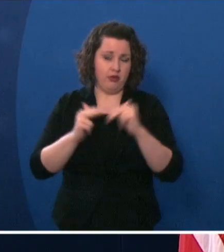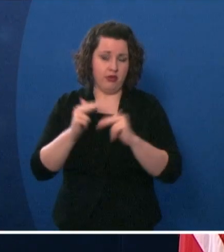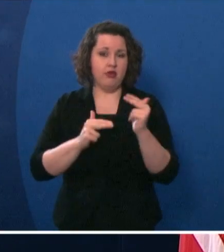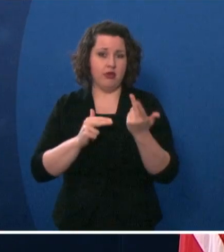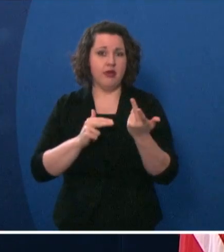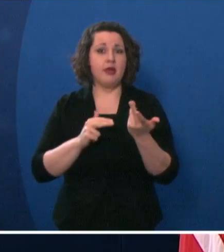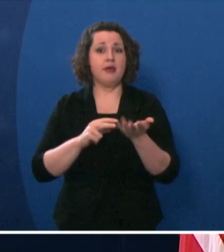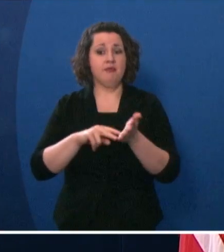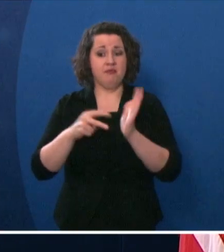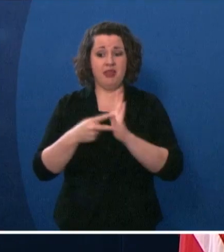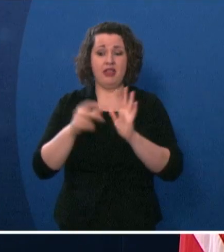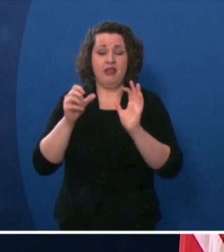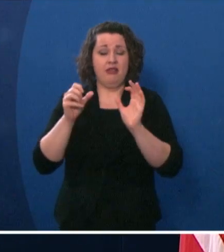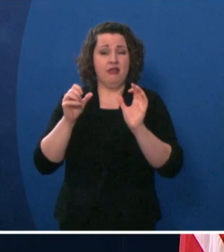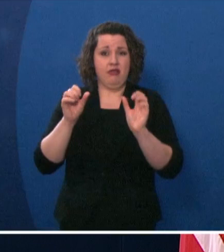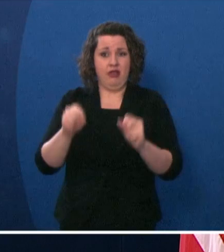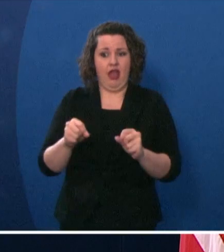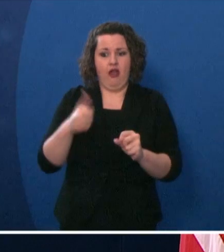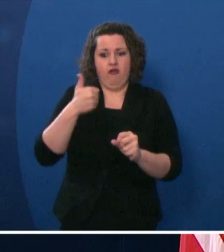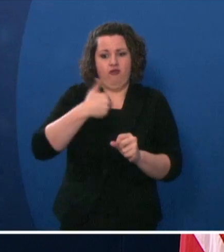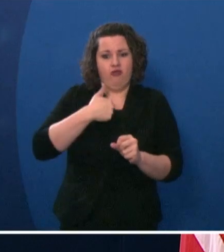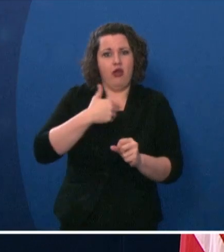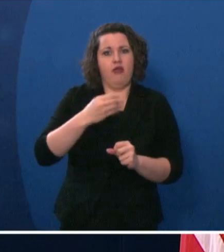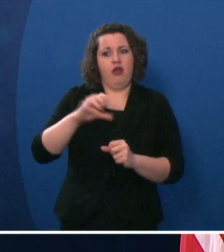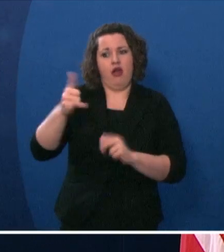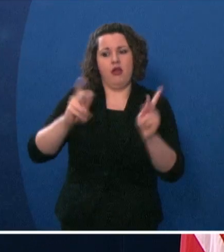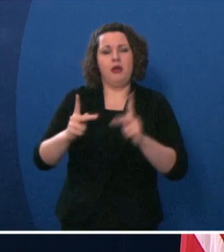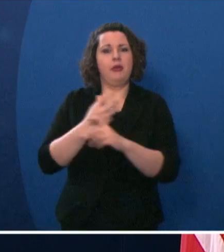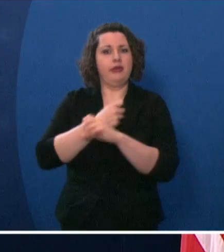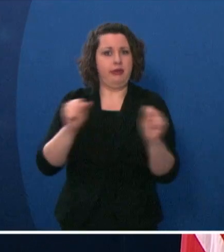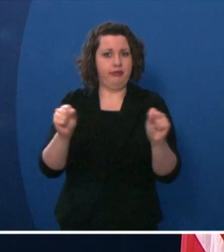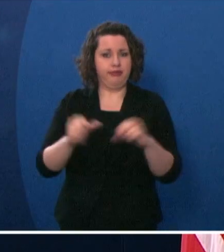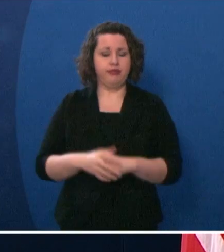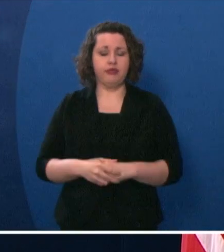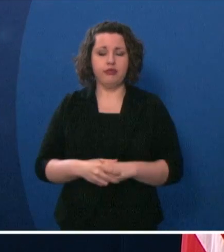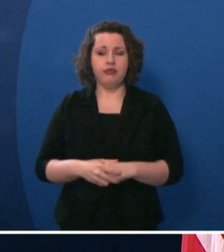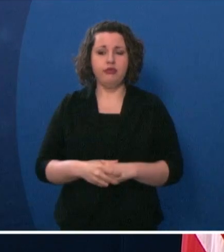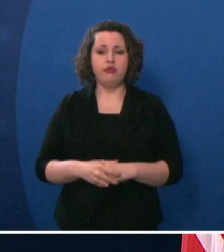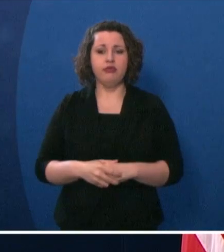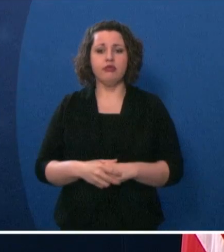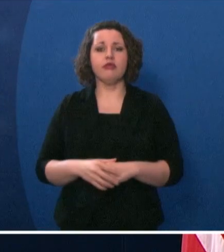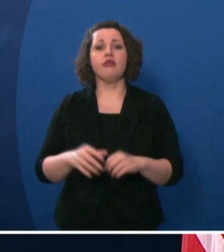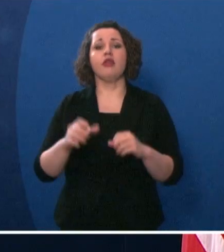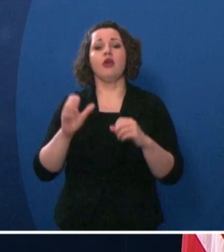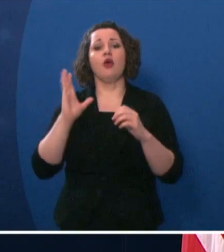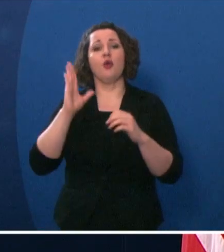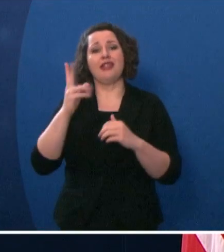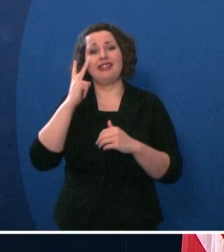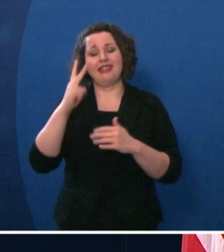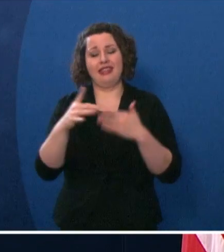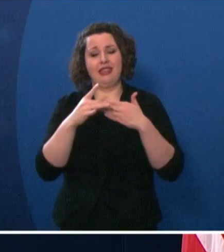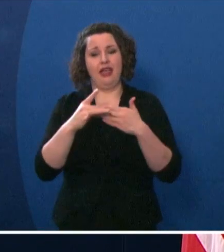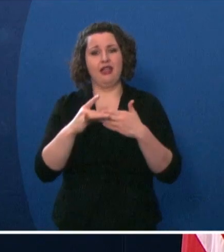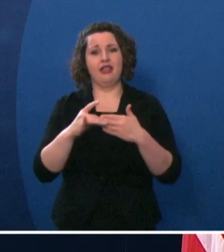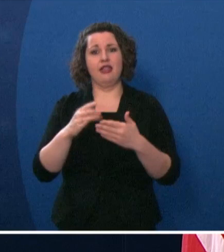keep yourself and others as safe as possible. You can continue to find guidance and updates